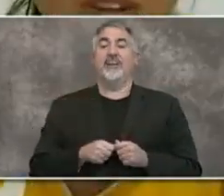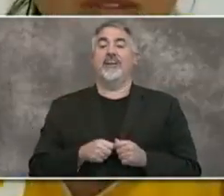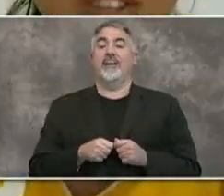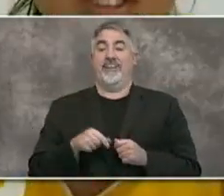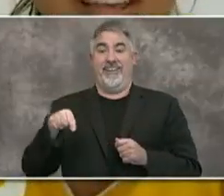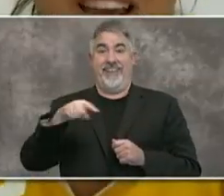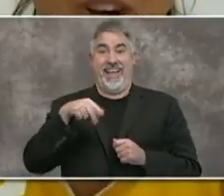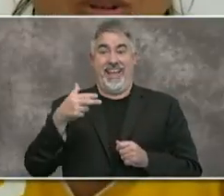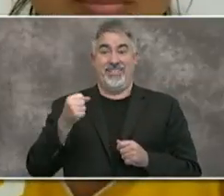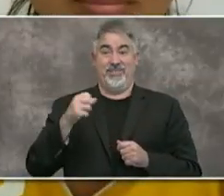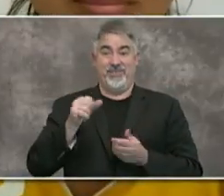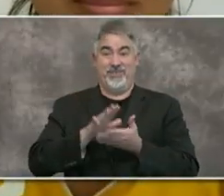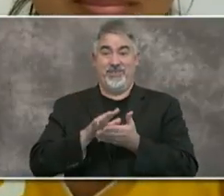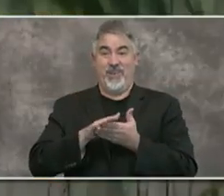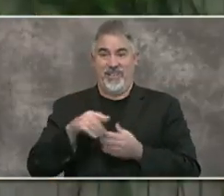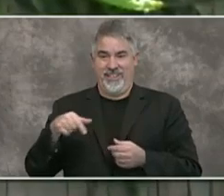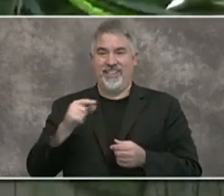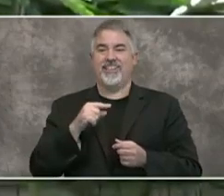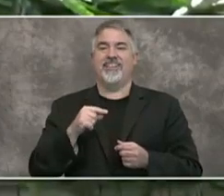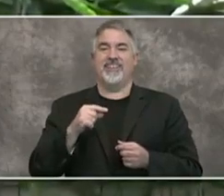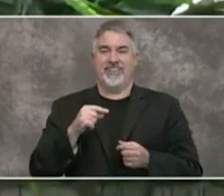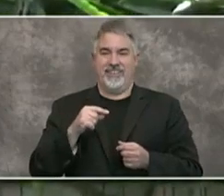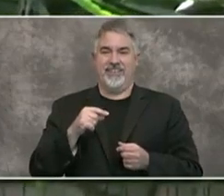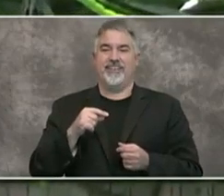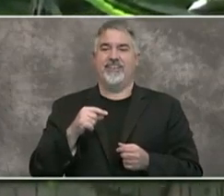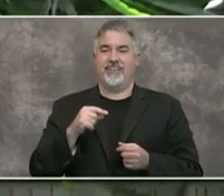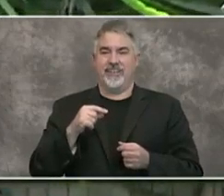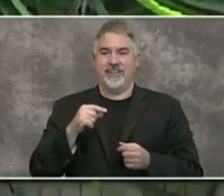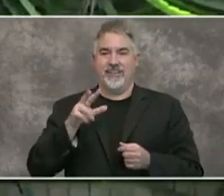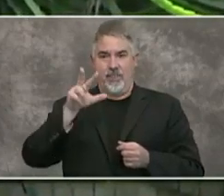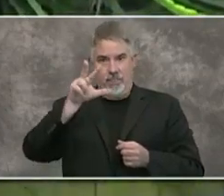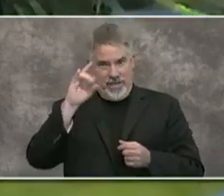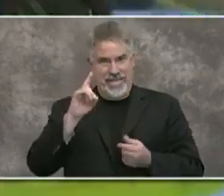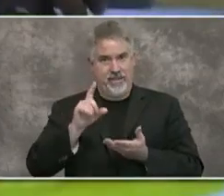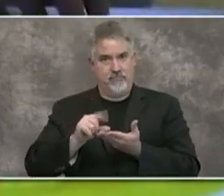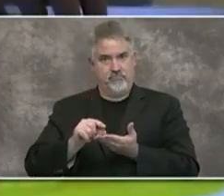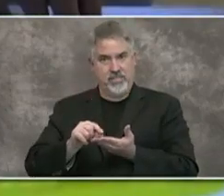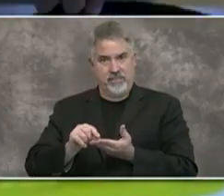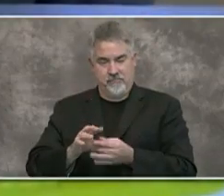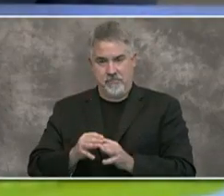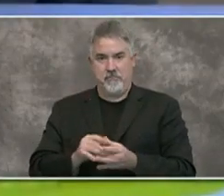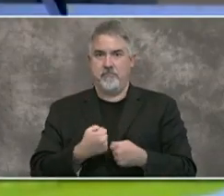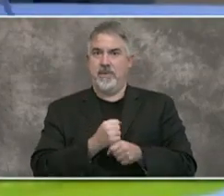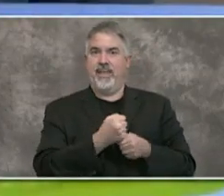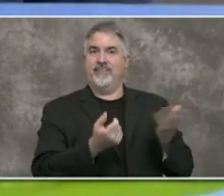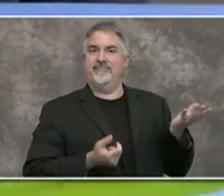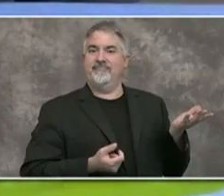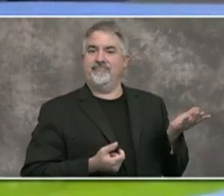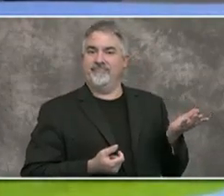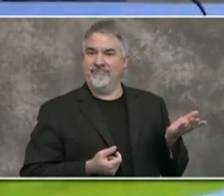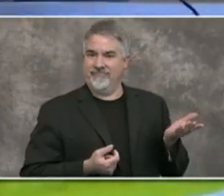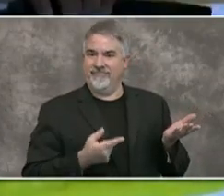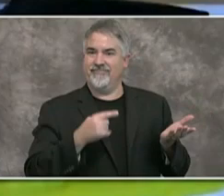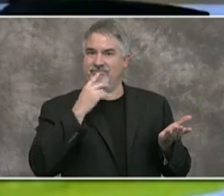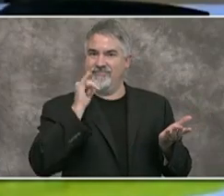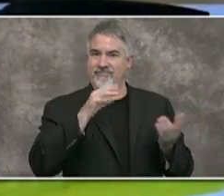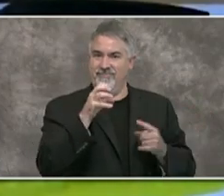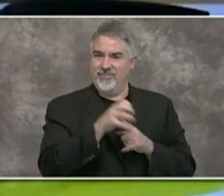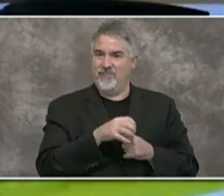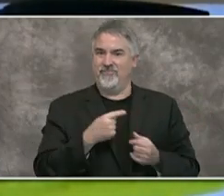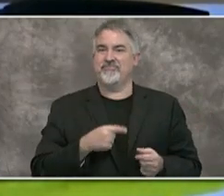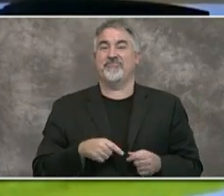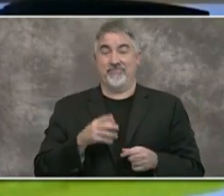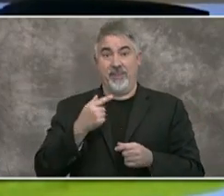Middle School. They are using 3D printers, and this kind of gets back to a question that was just asked a couple of minutes ago, but they're